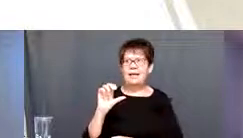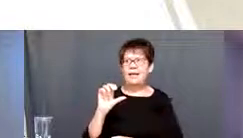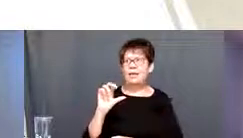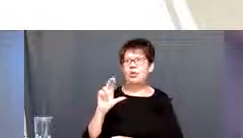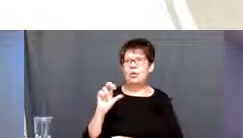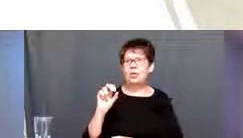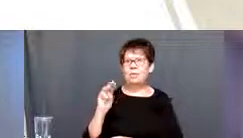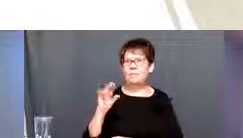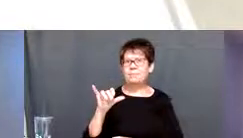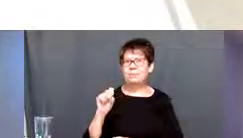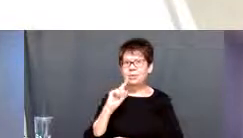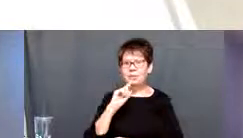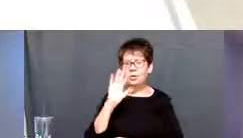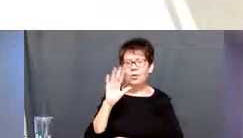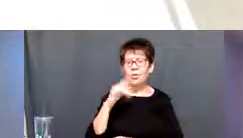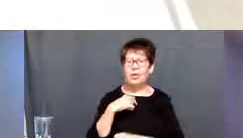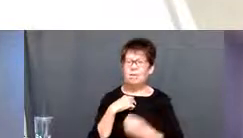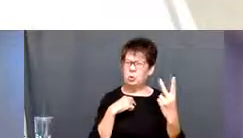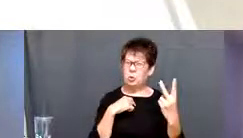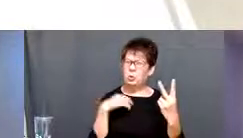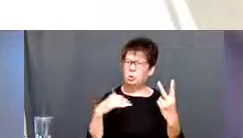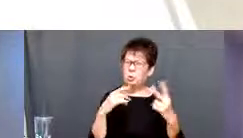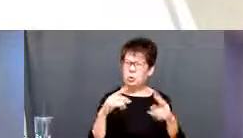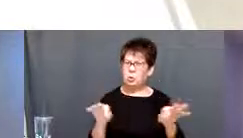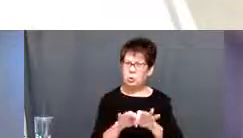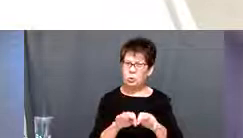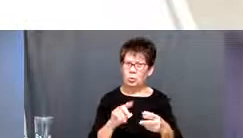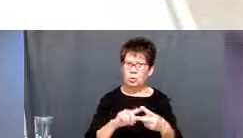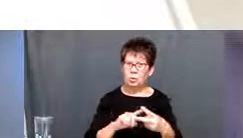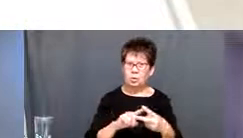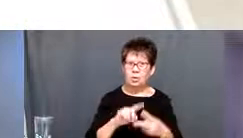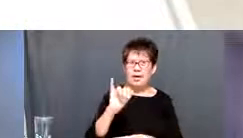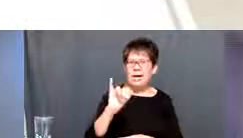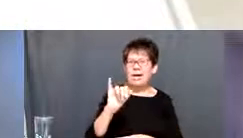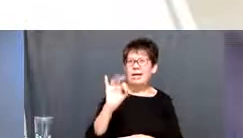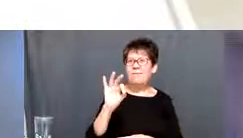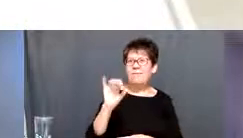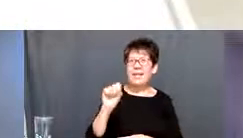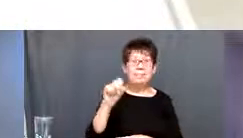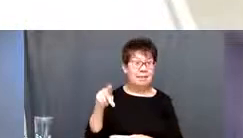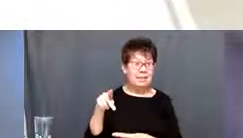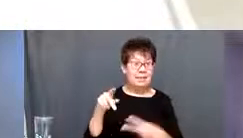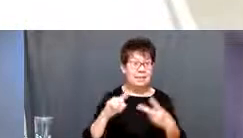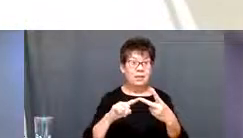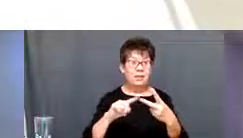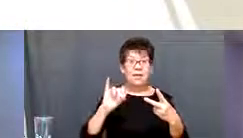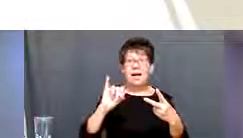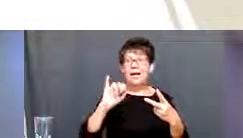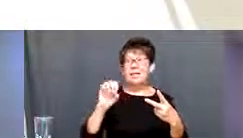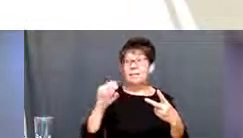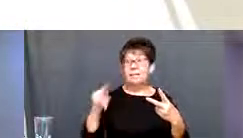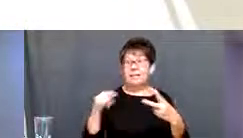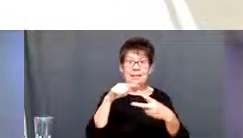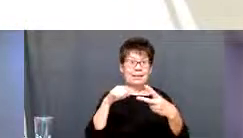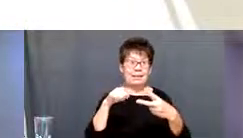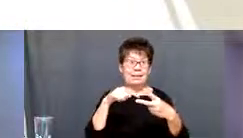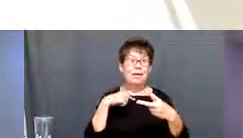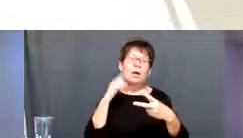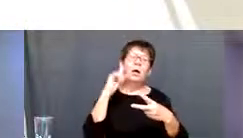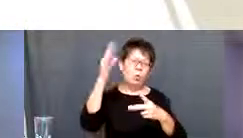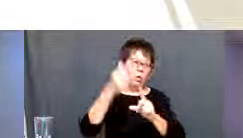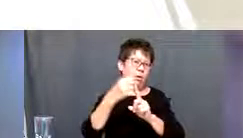ones, and we're going to break these down for you. IFSP and IEP. What are they, and what's the difference between the two? And then we're going to